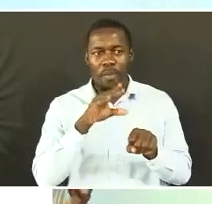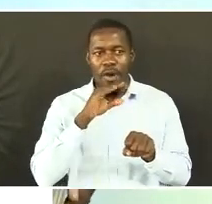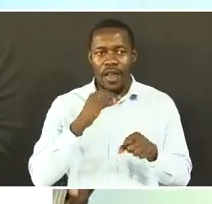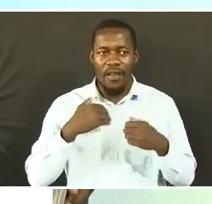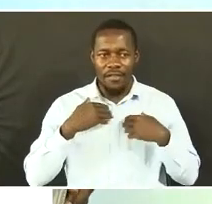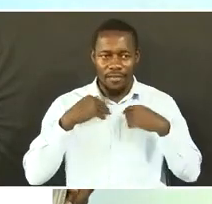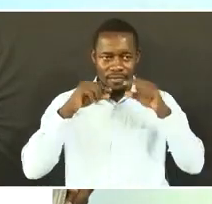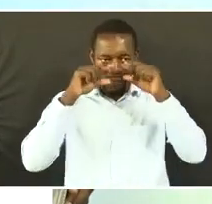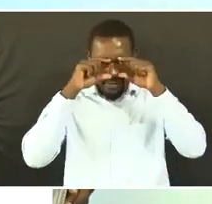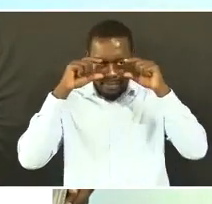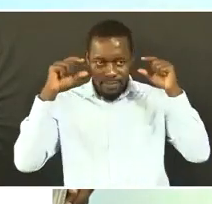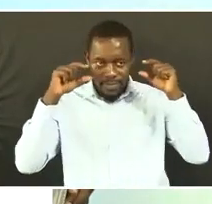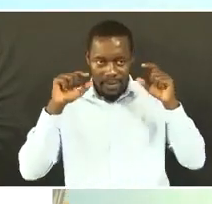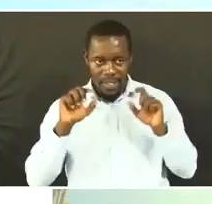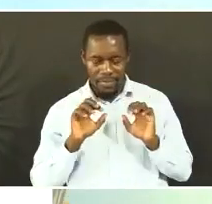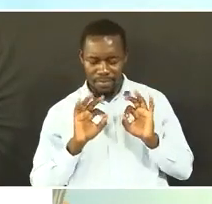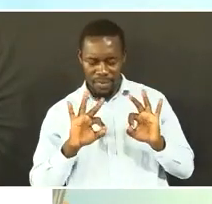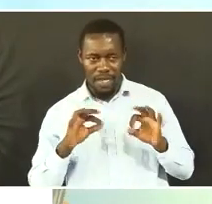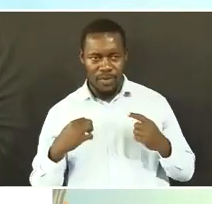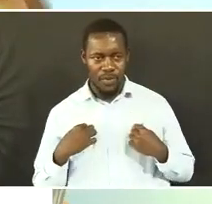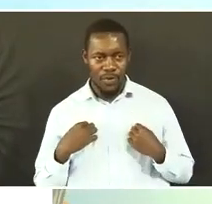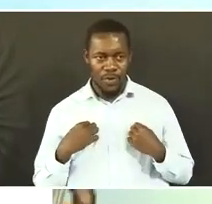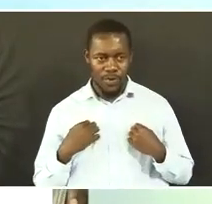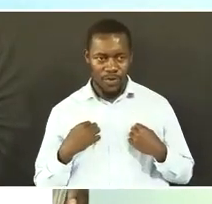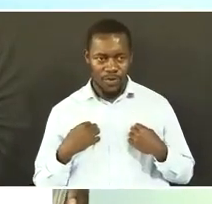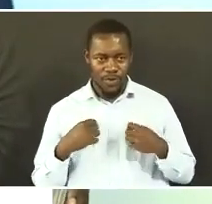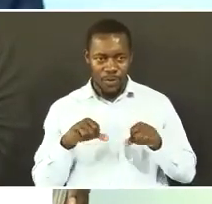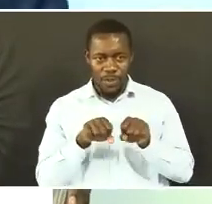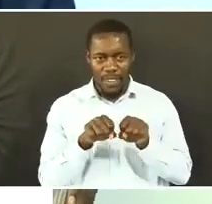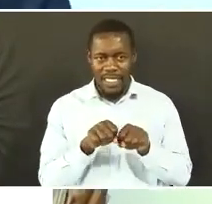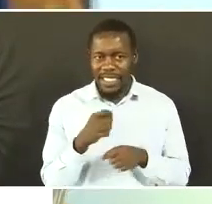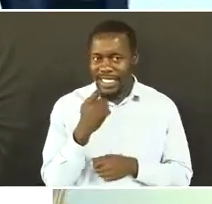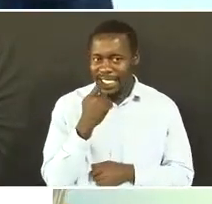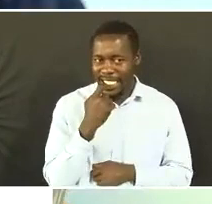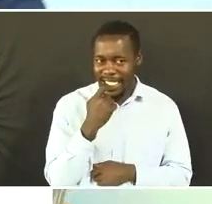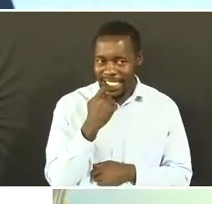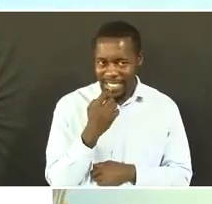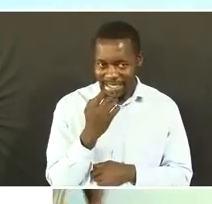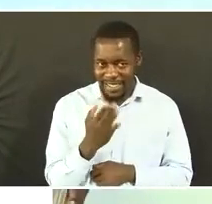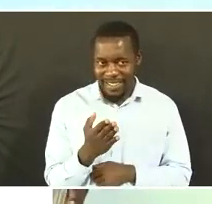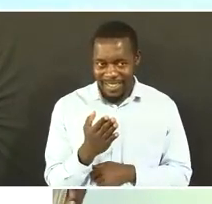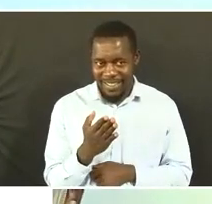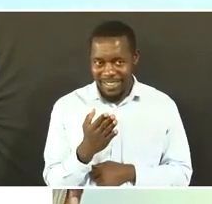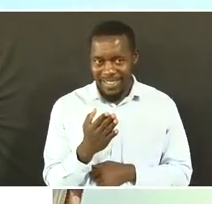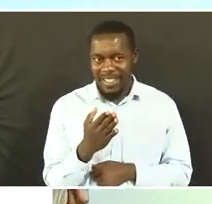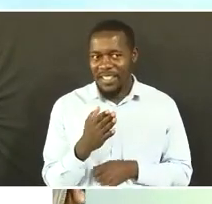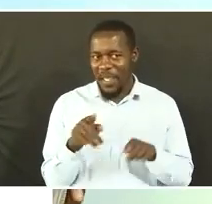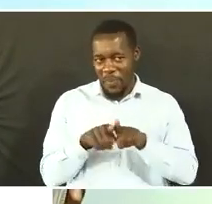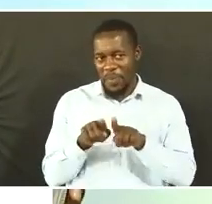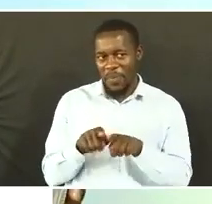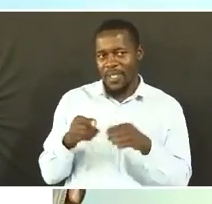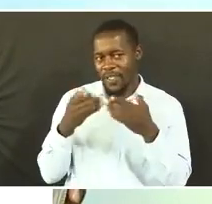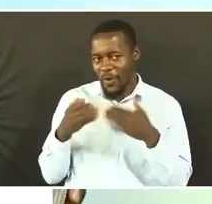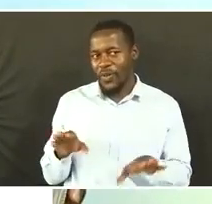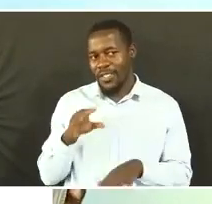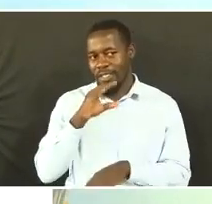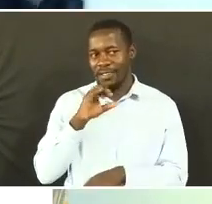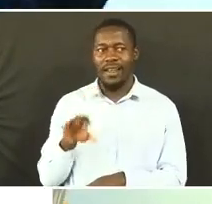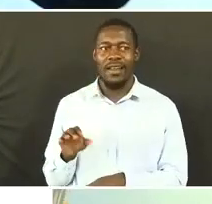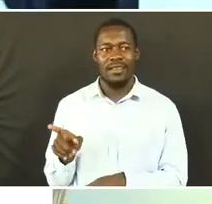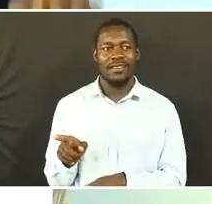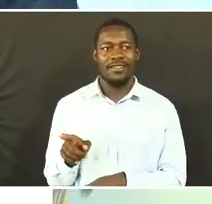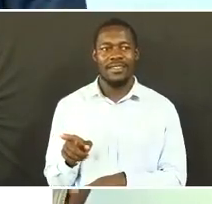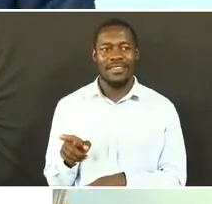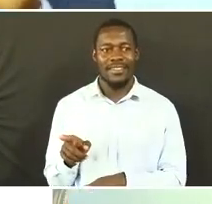to scent. You picture the prodigal Sean? He stood at the front of Big Daddy's sprawling mansion on